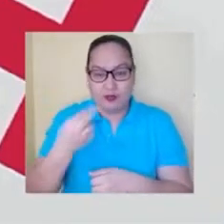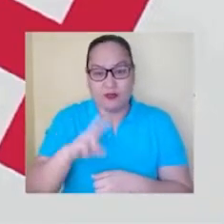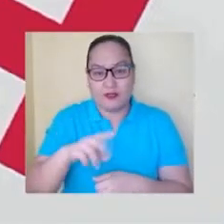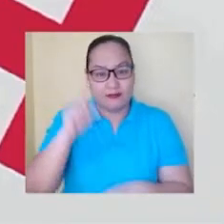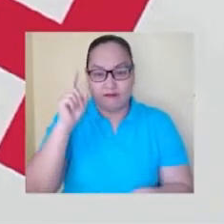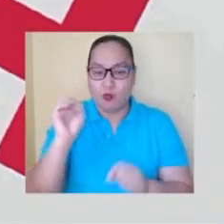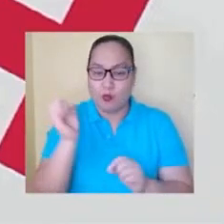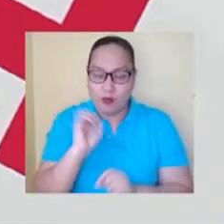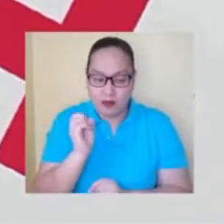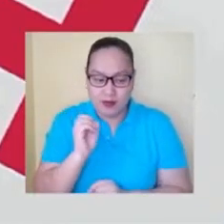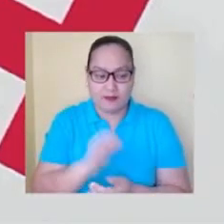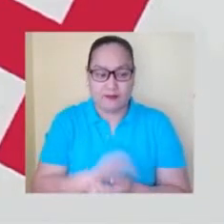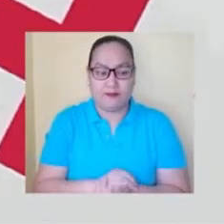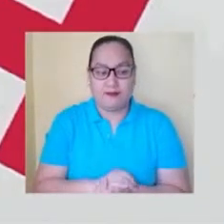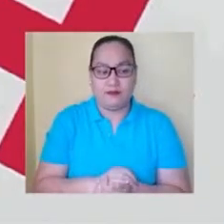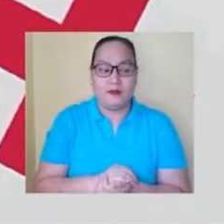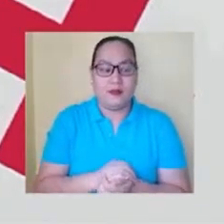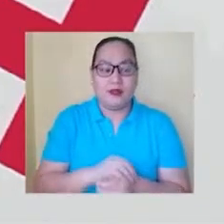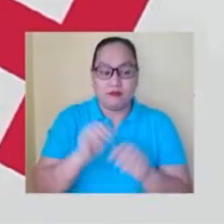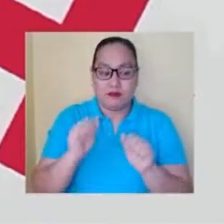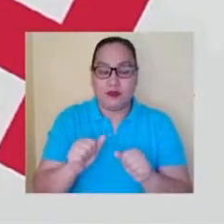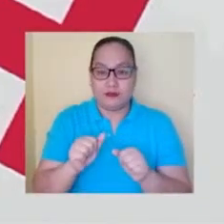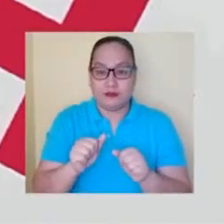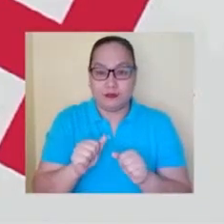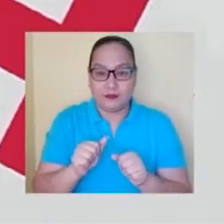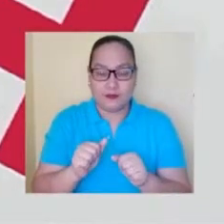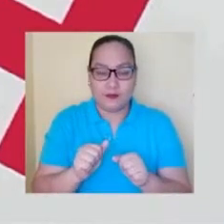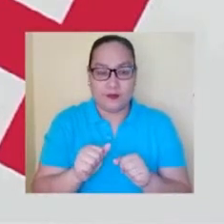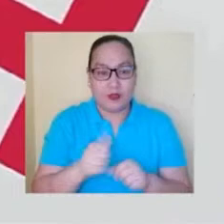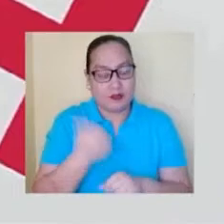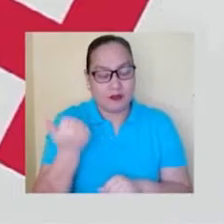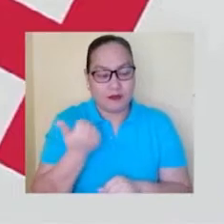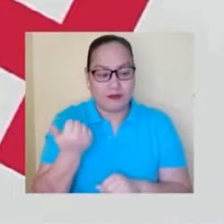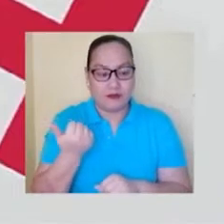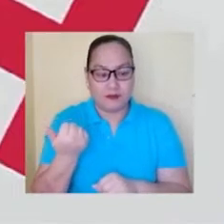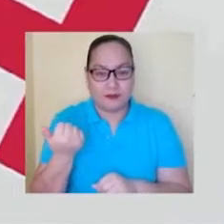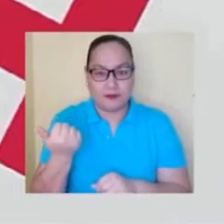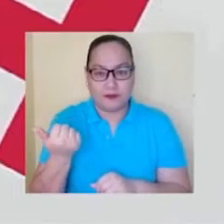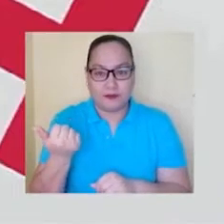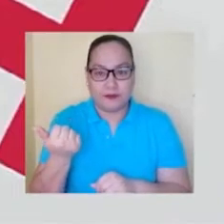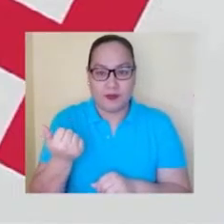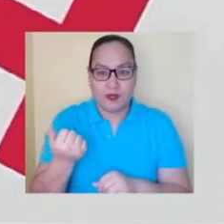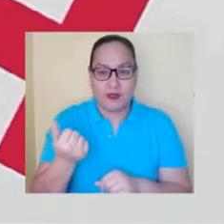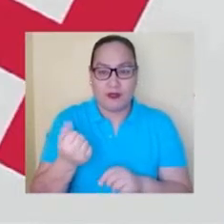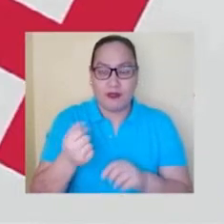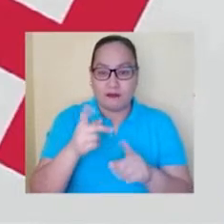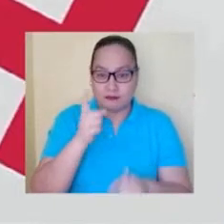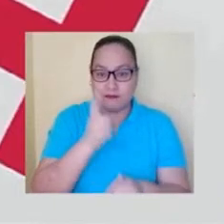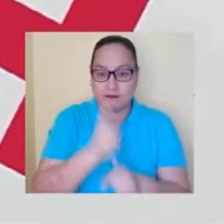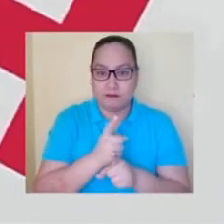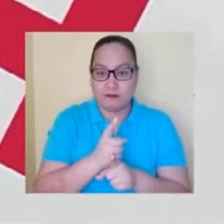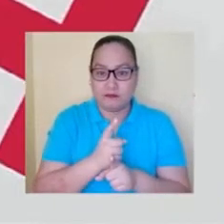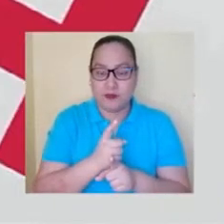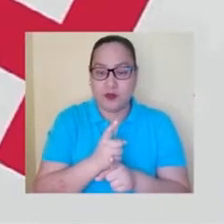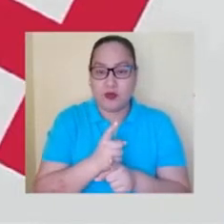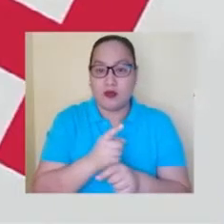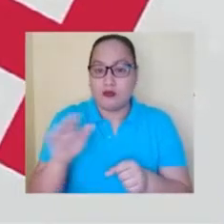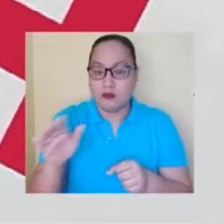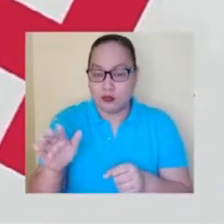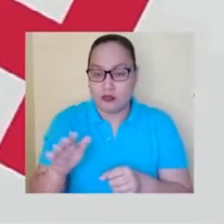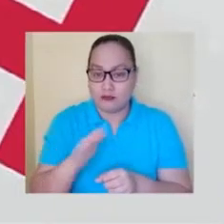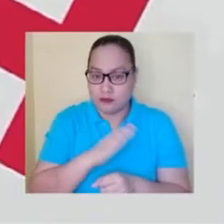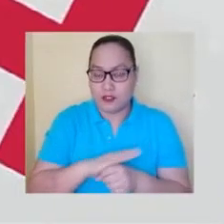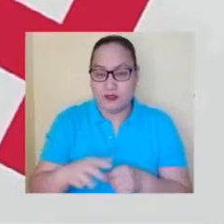between life and death in extreme cases. Aside from possessing adequate knowledges and skills in applying first